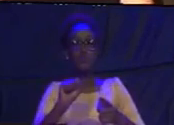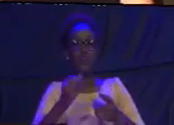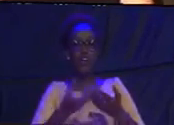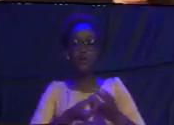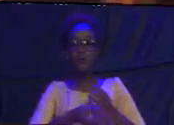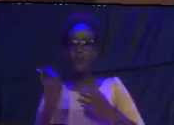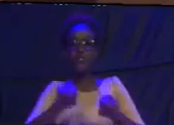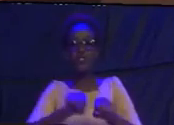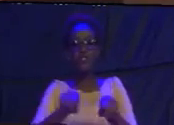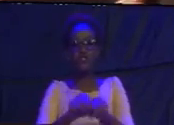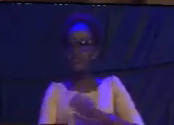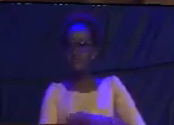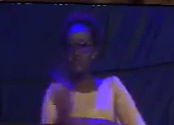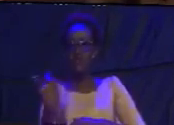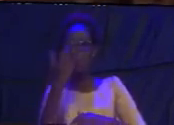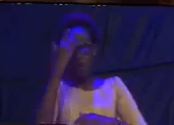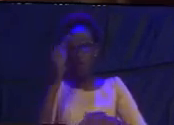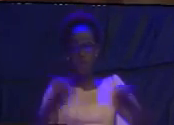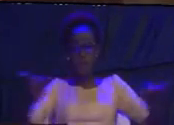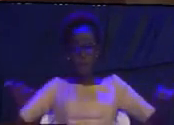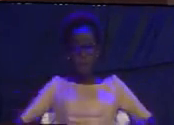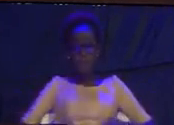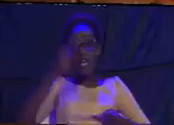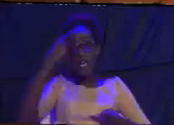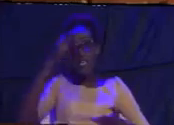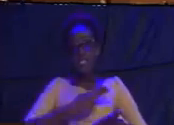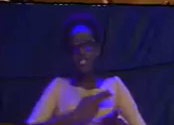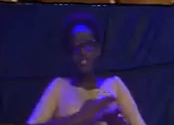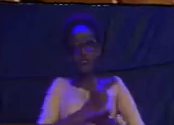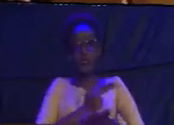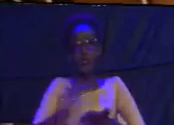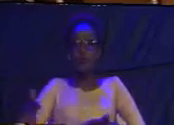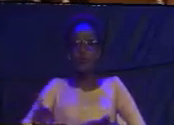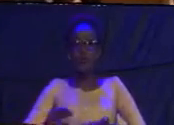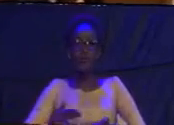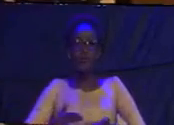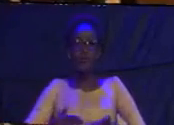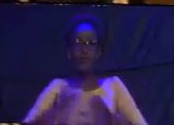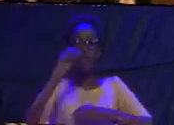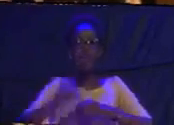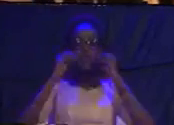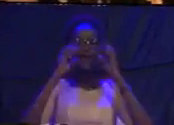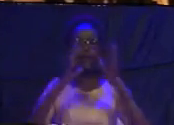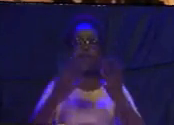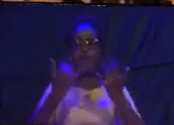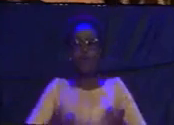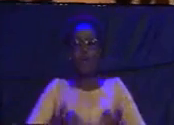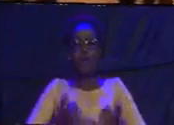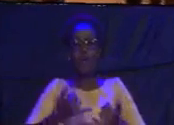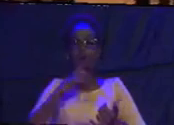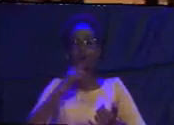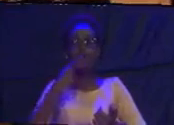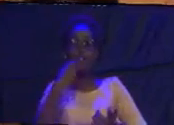off thy shoes, for the place where you stand is holy. Hallelujah! Hallelujah!